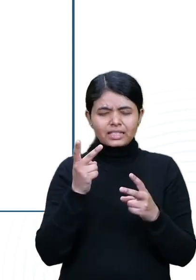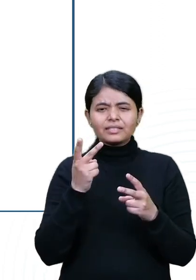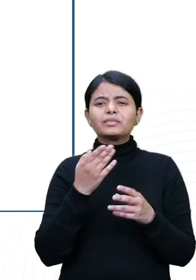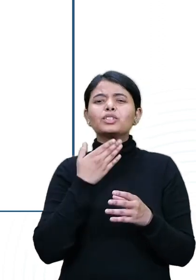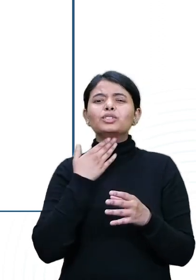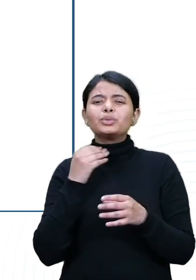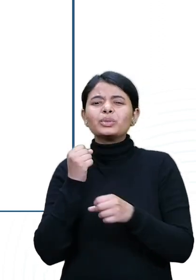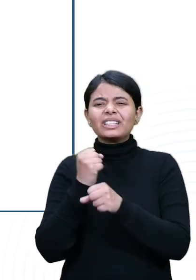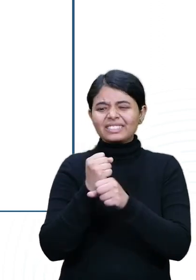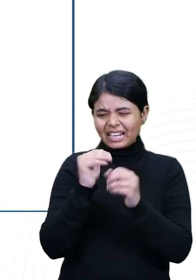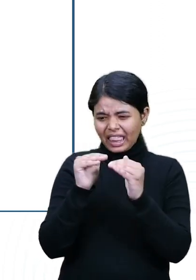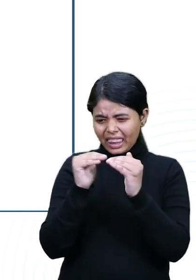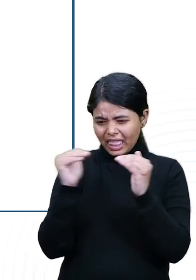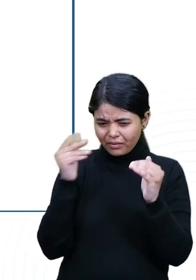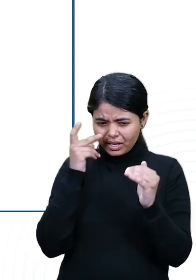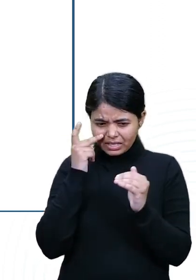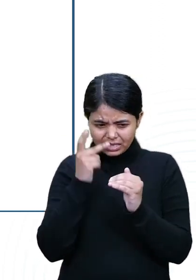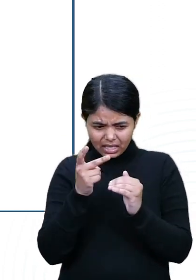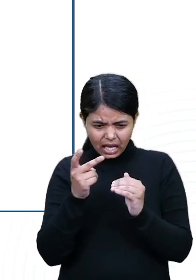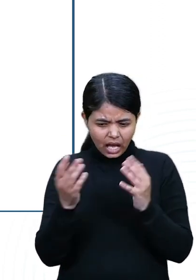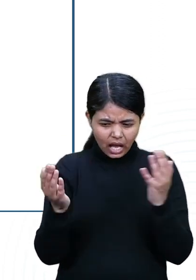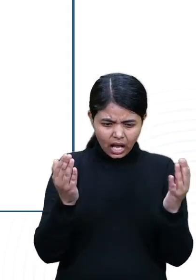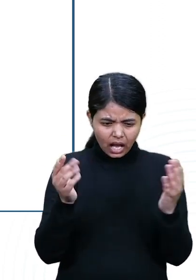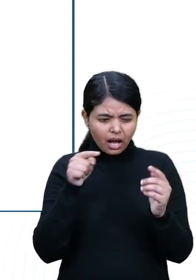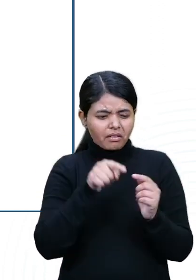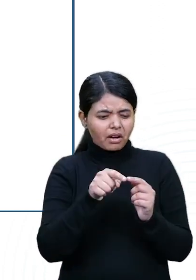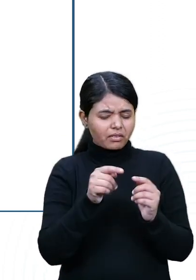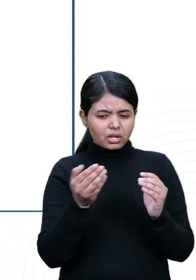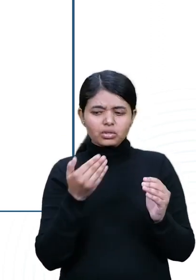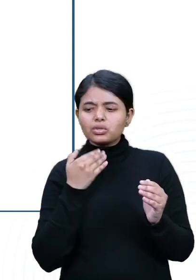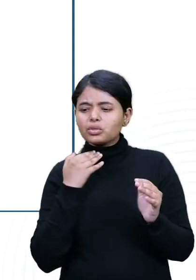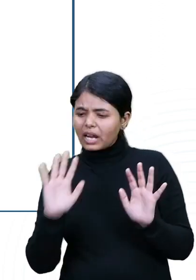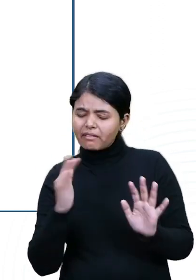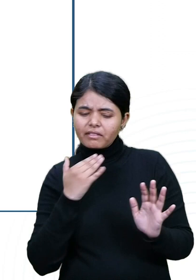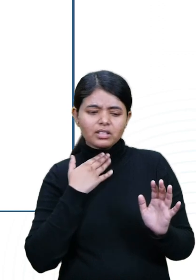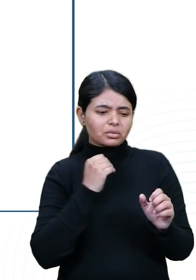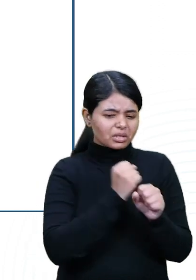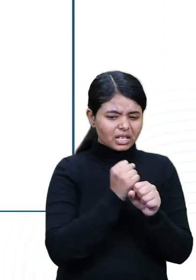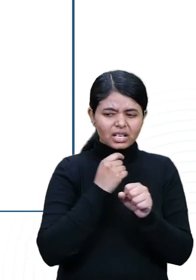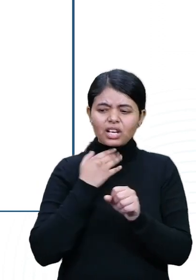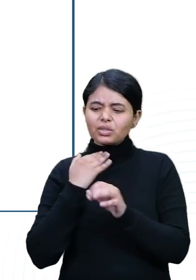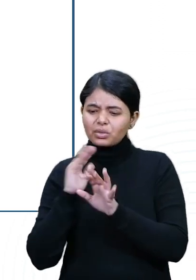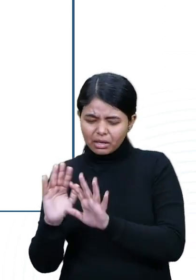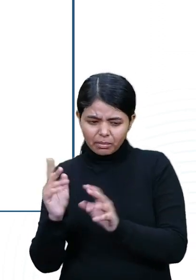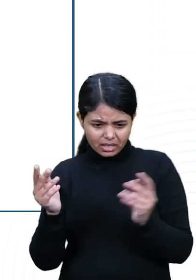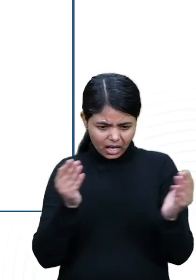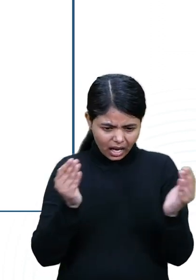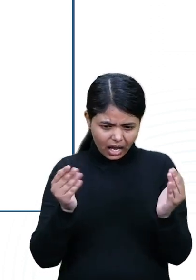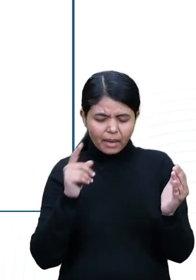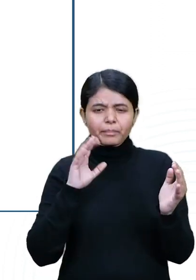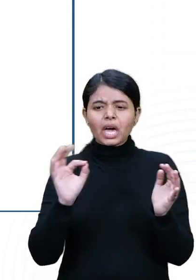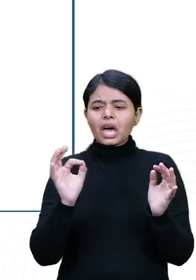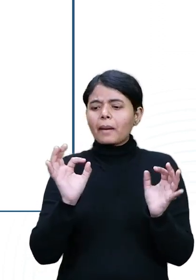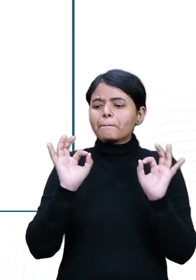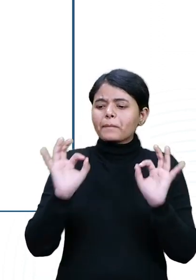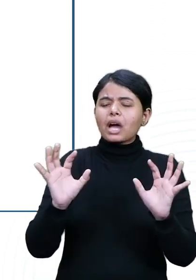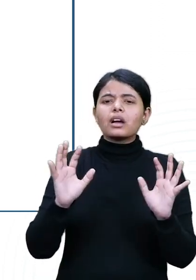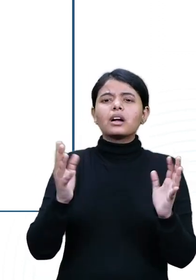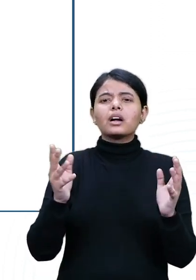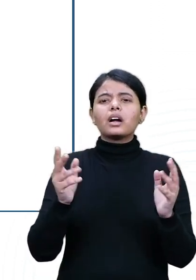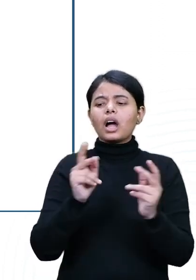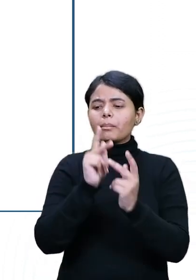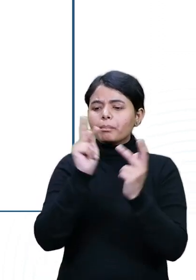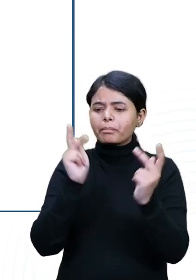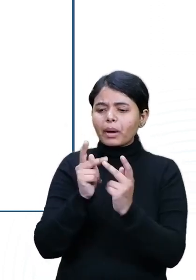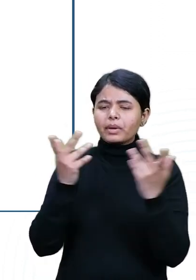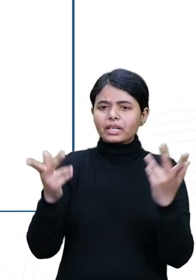linkages with acid hydrolysis, and then we do the reduction with sodium borodeutride, which enables us to distinguish between C1